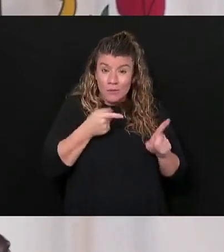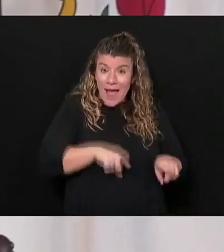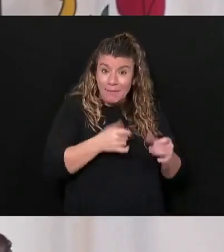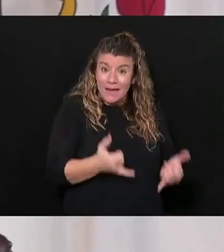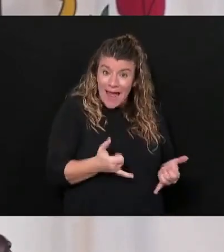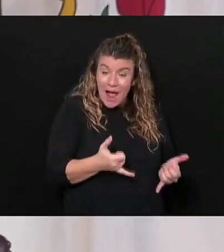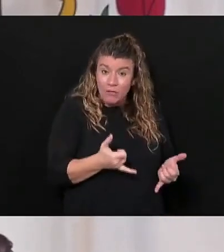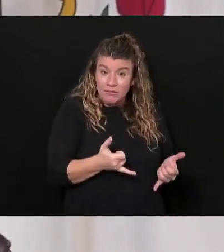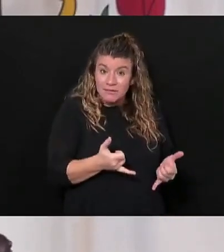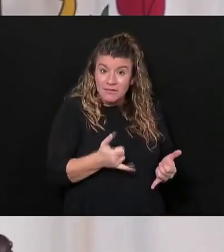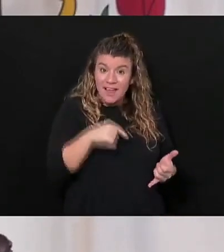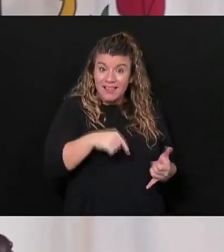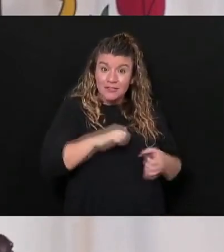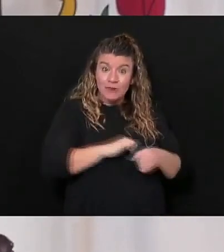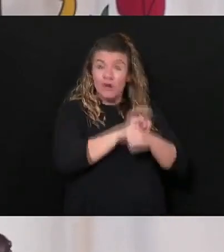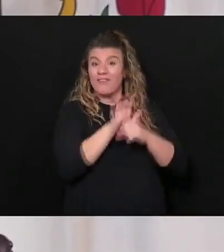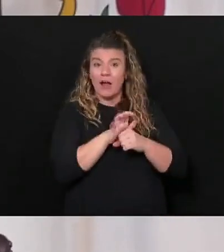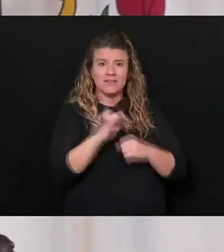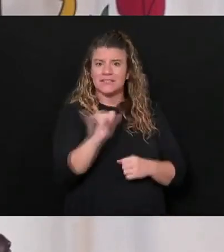got.